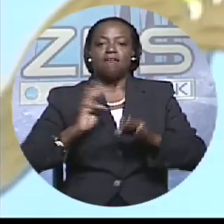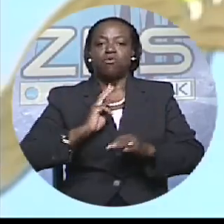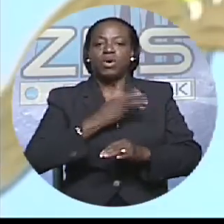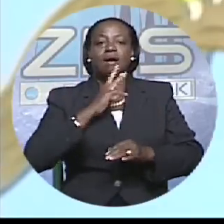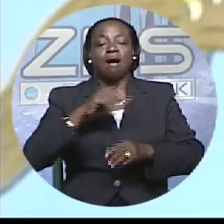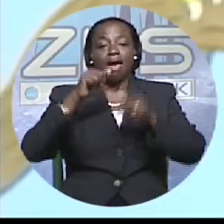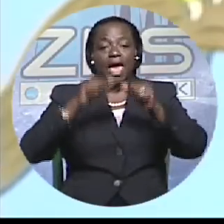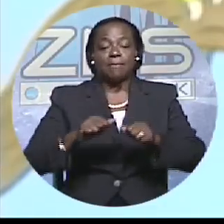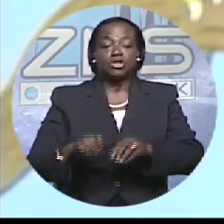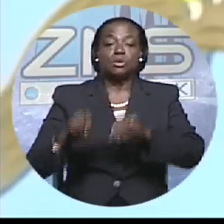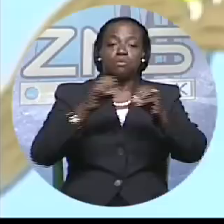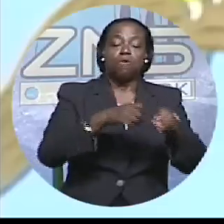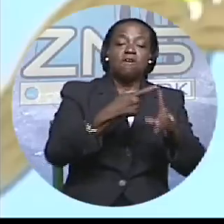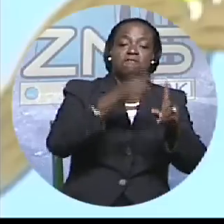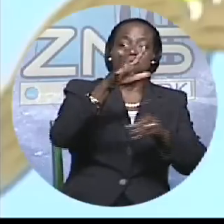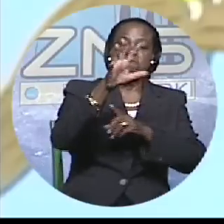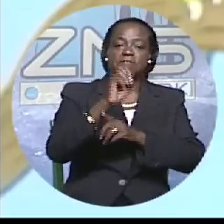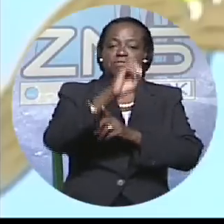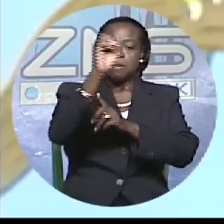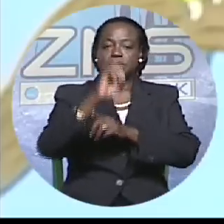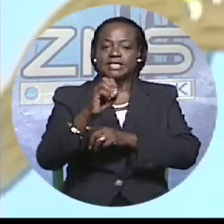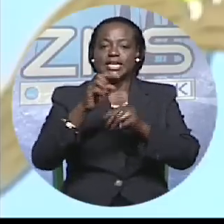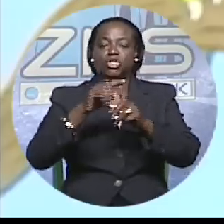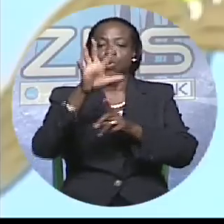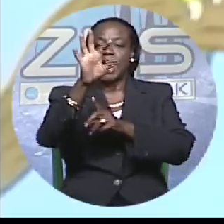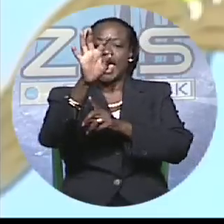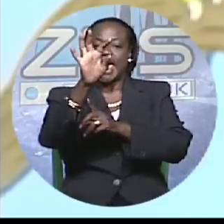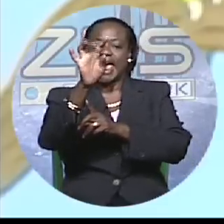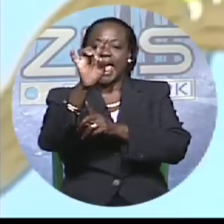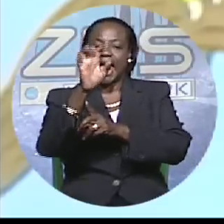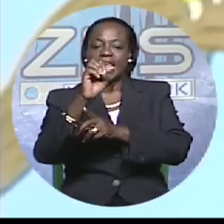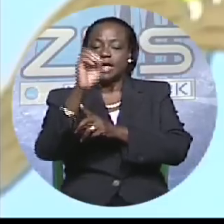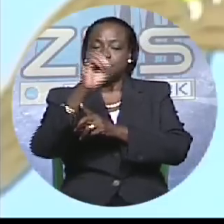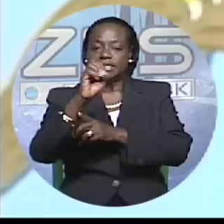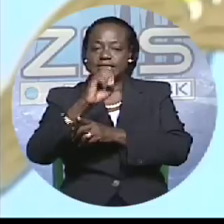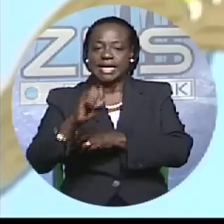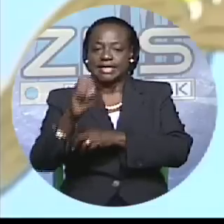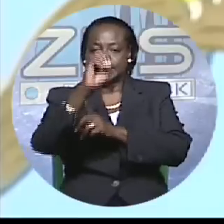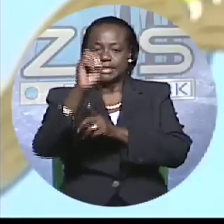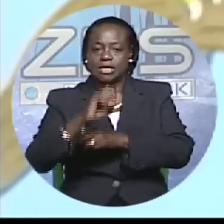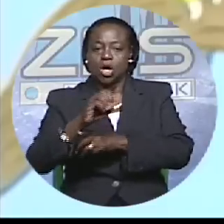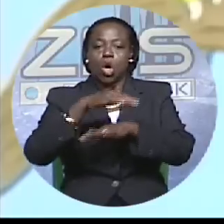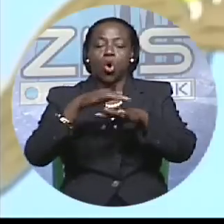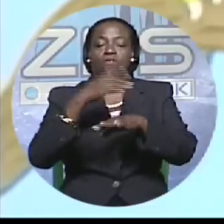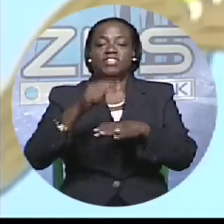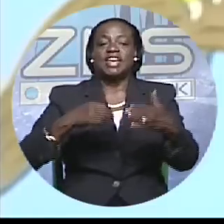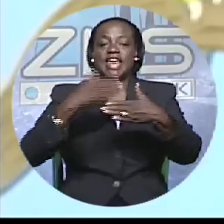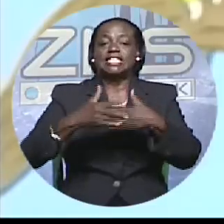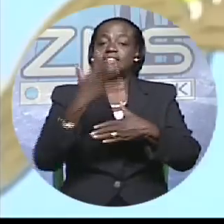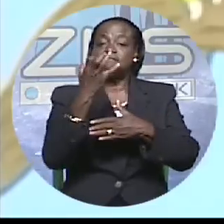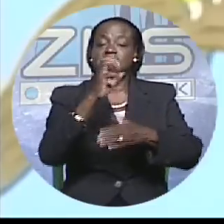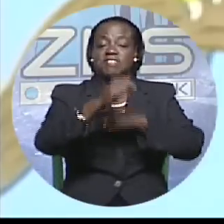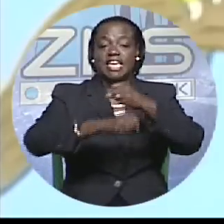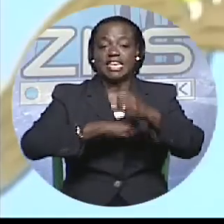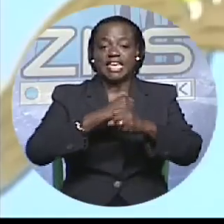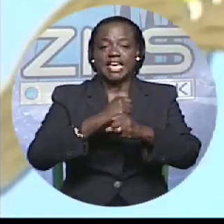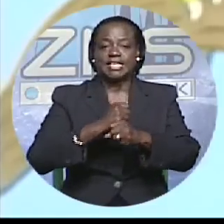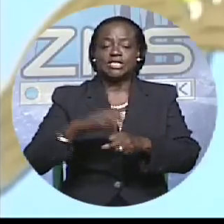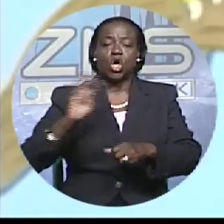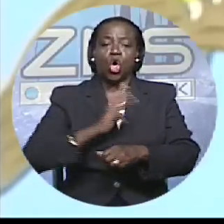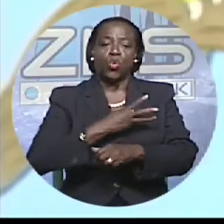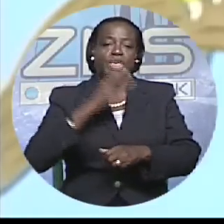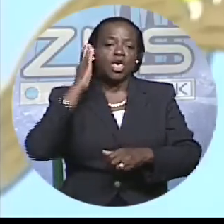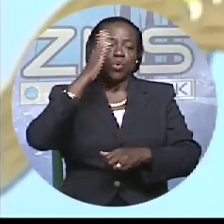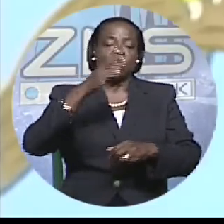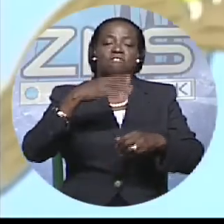from 50% to 80% over the next 15 years, we would have made an